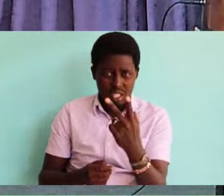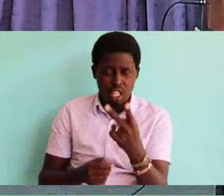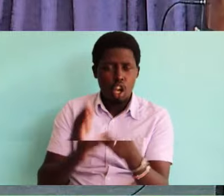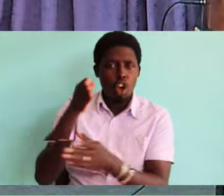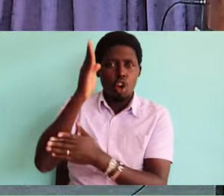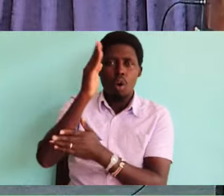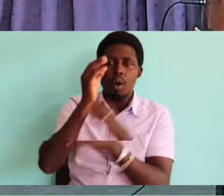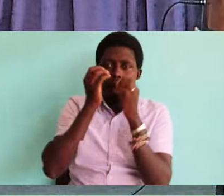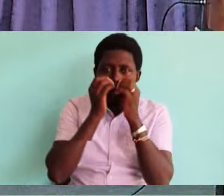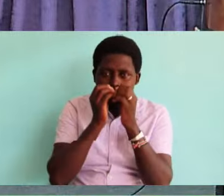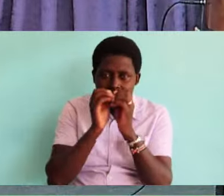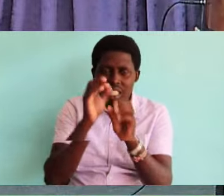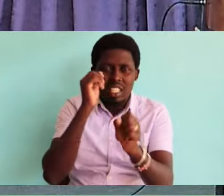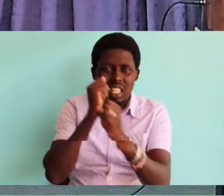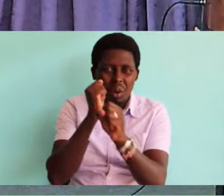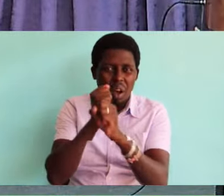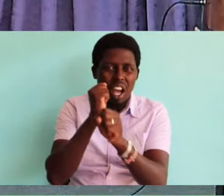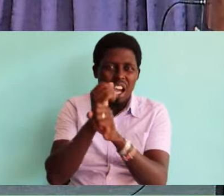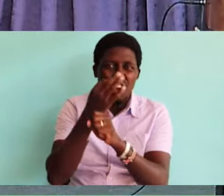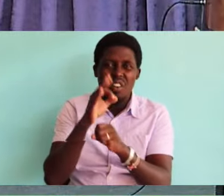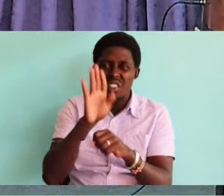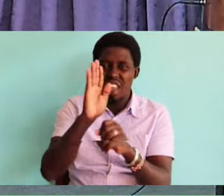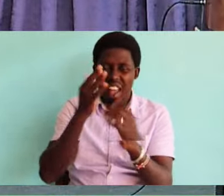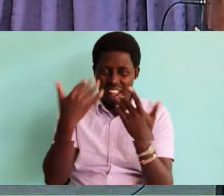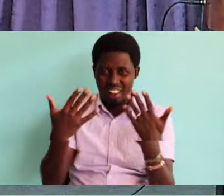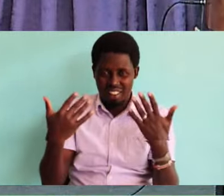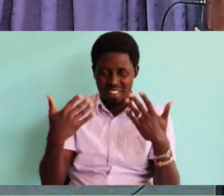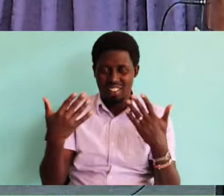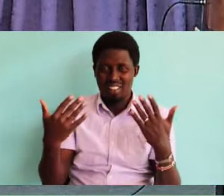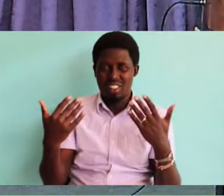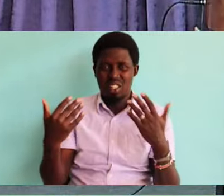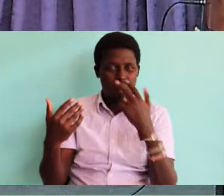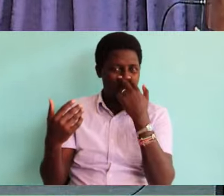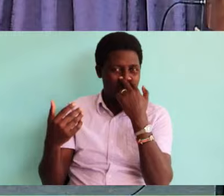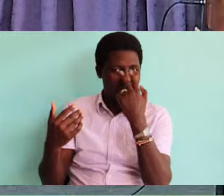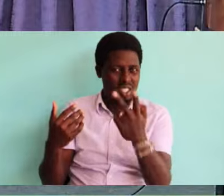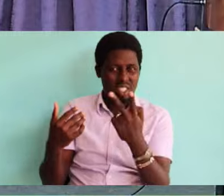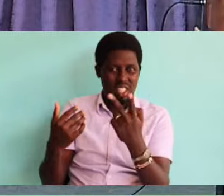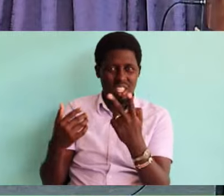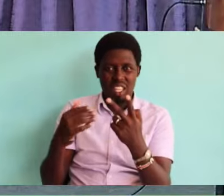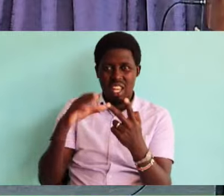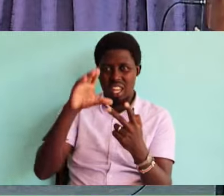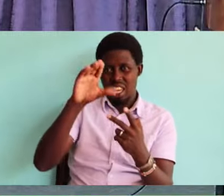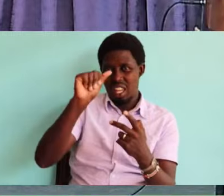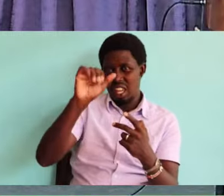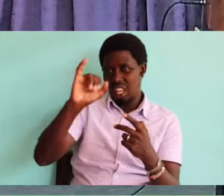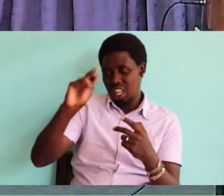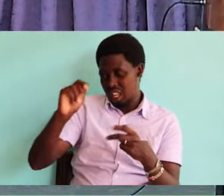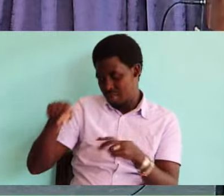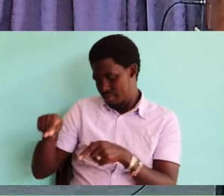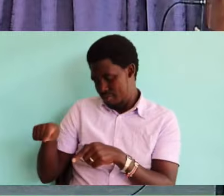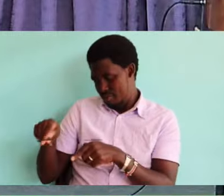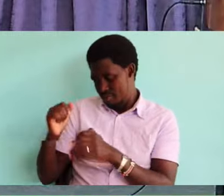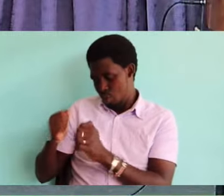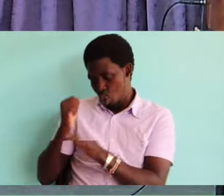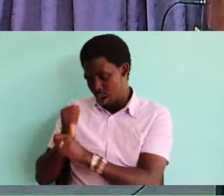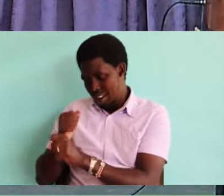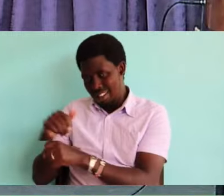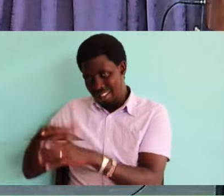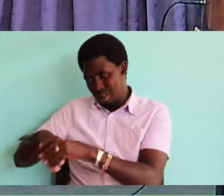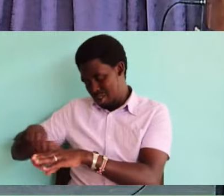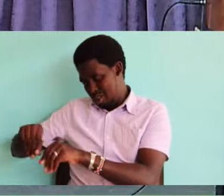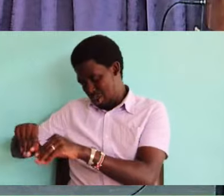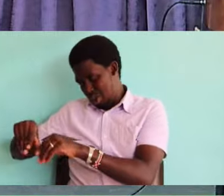blessed the work of their hands. We see Cain worked the soil,